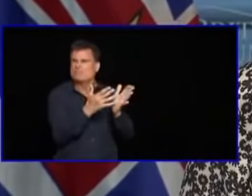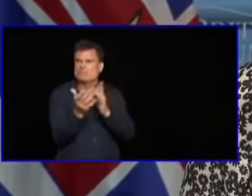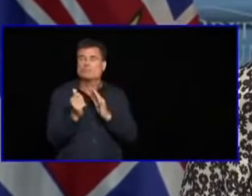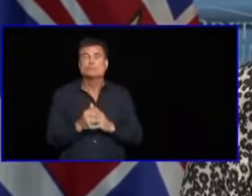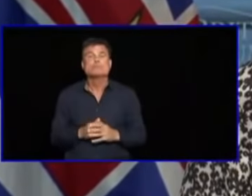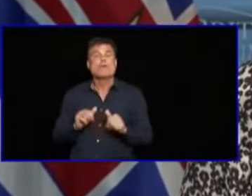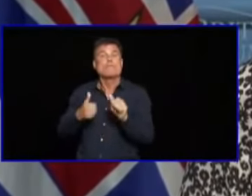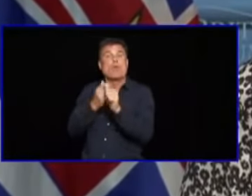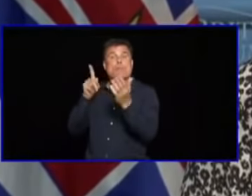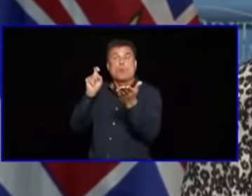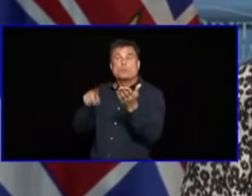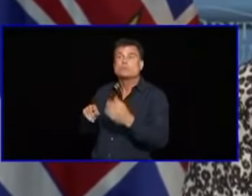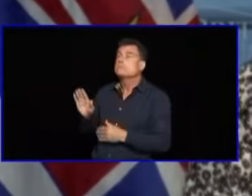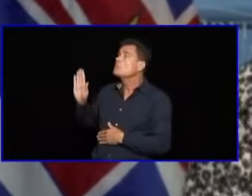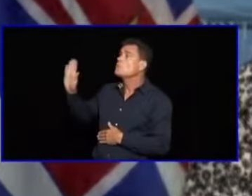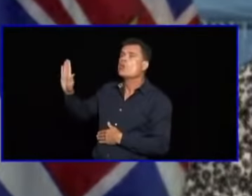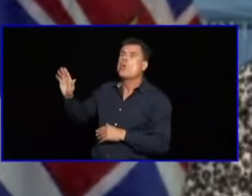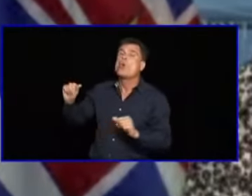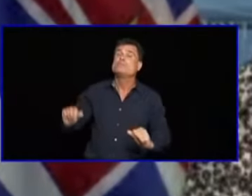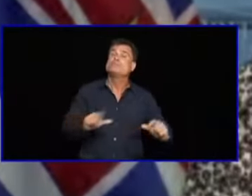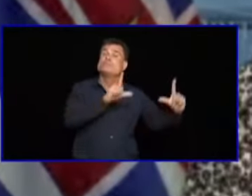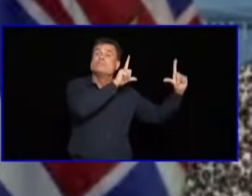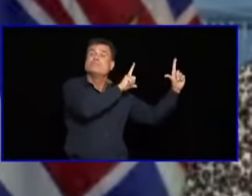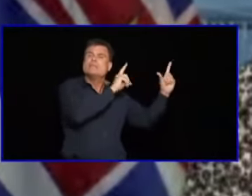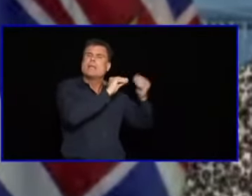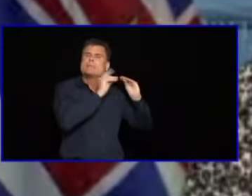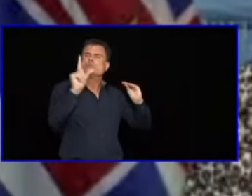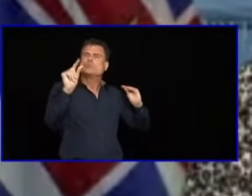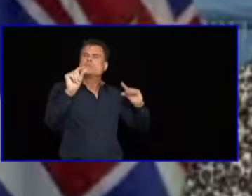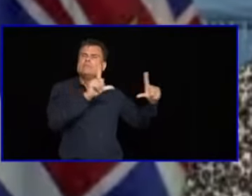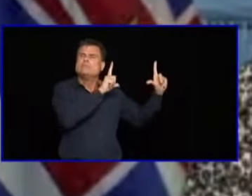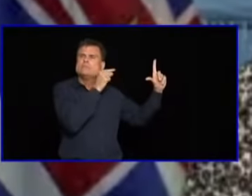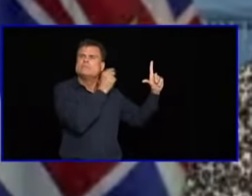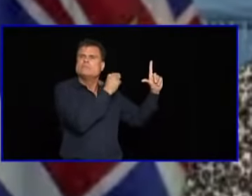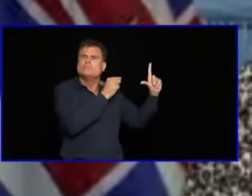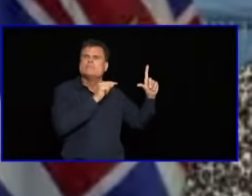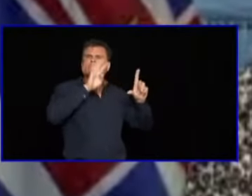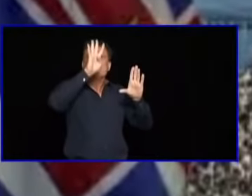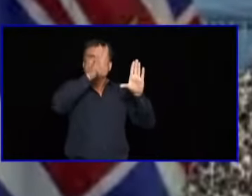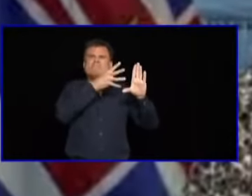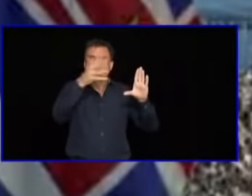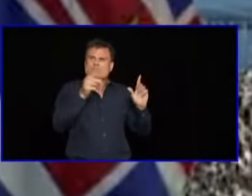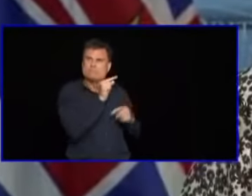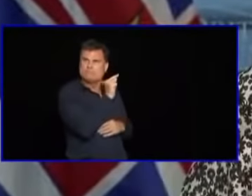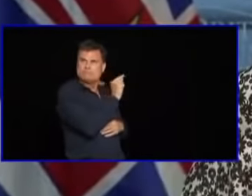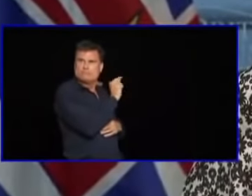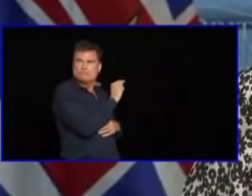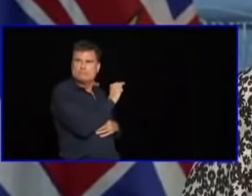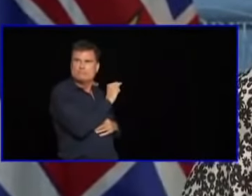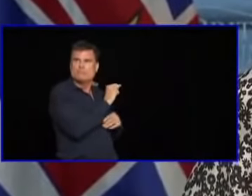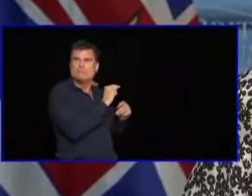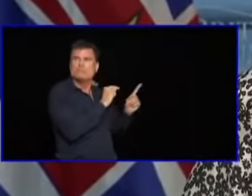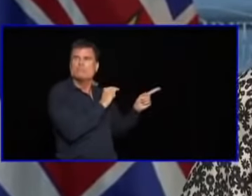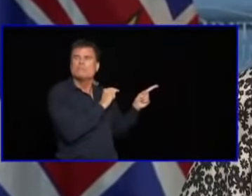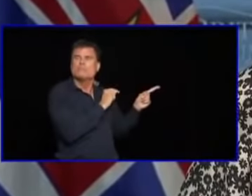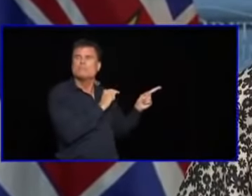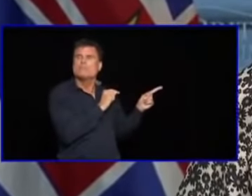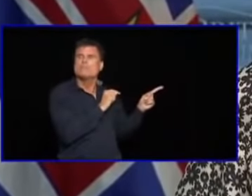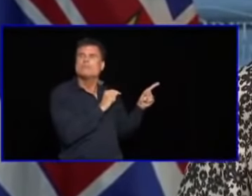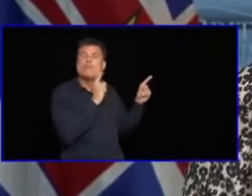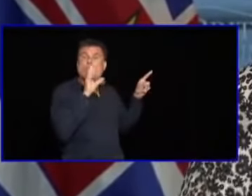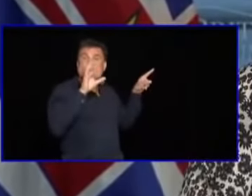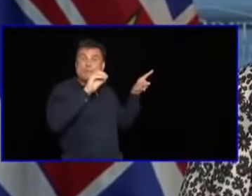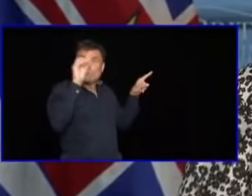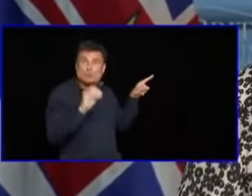slightly different topic, on slide 20 about the compartmental modeling scenarios, if I read that graph correctly on the